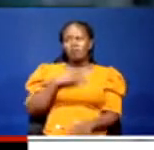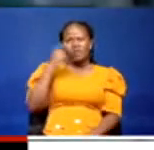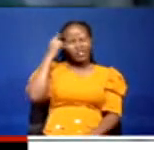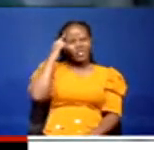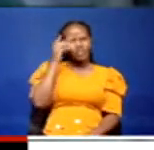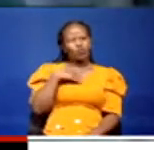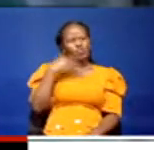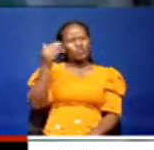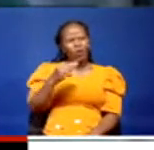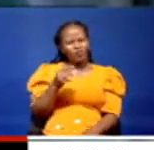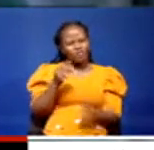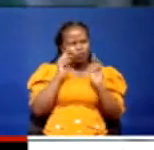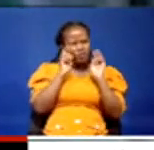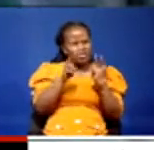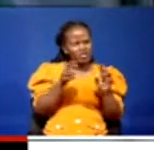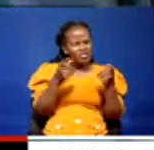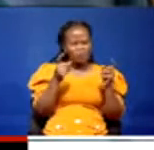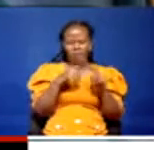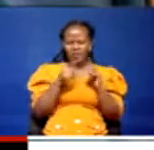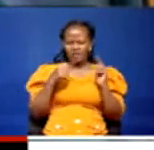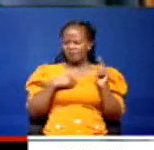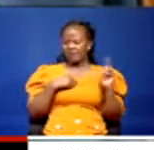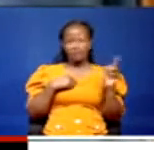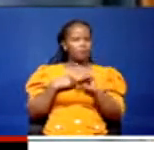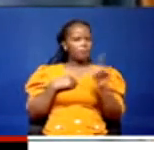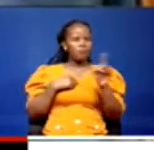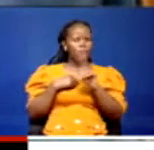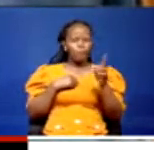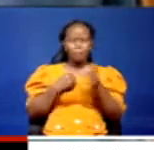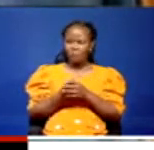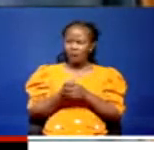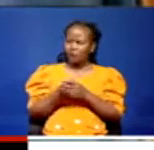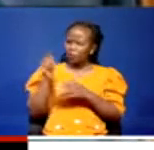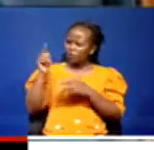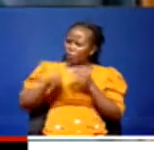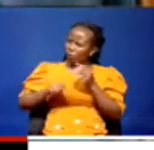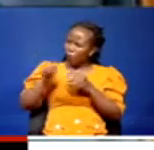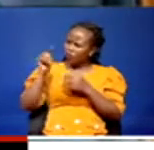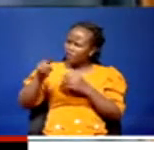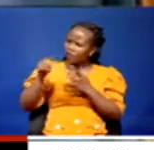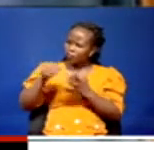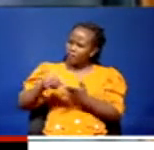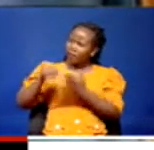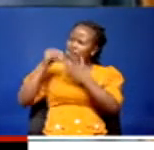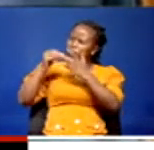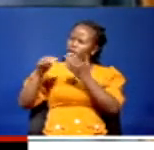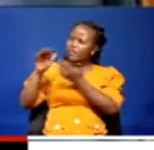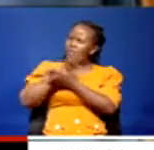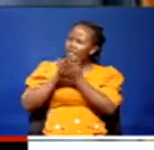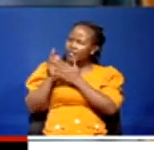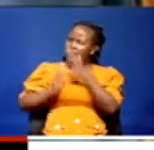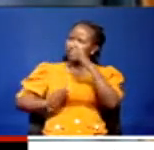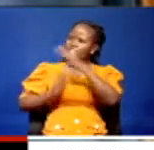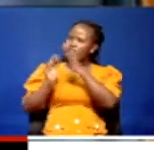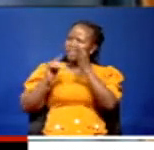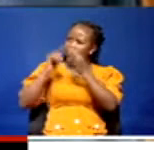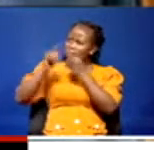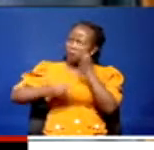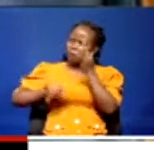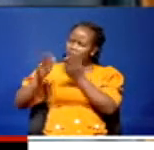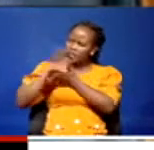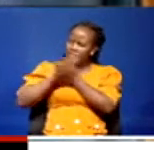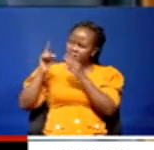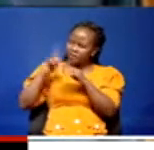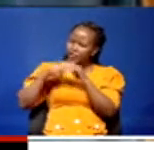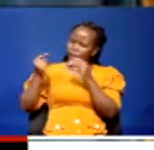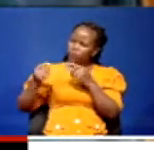So what is it that you'd cite as your priority areas, just the three priority areas as you mark 70, that you